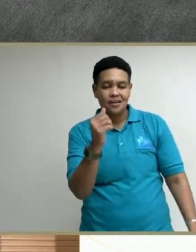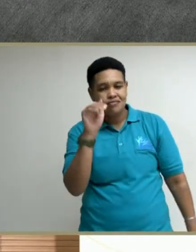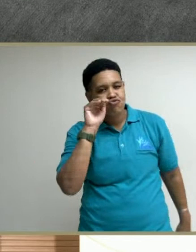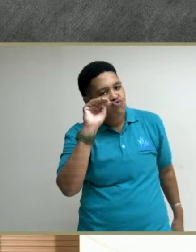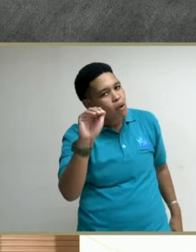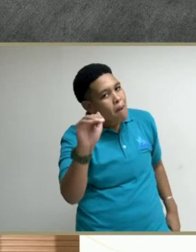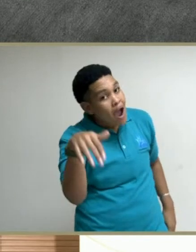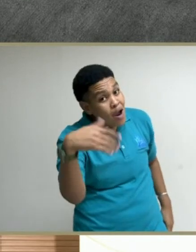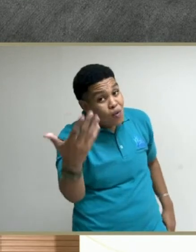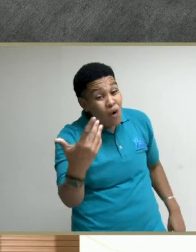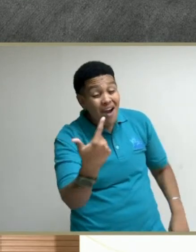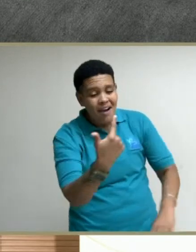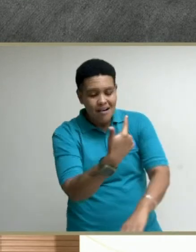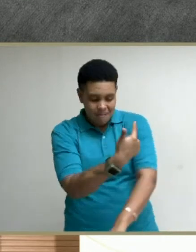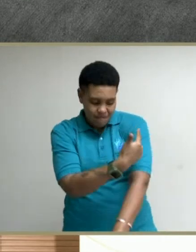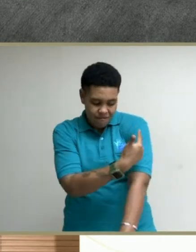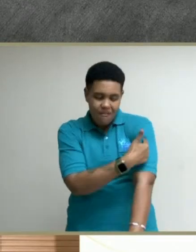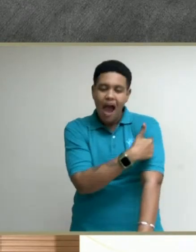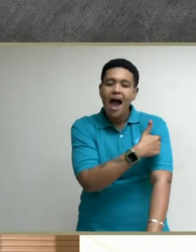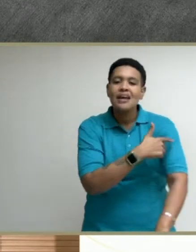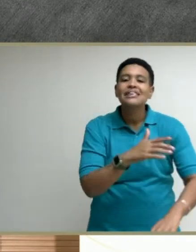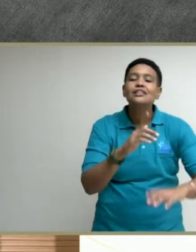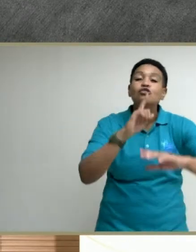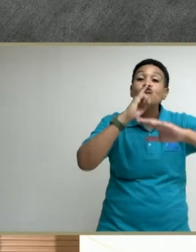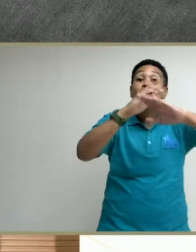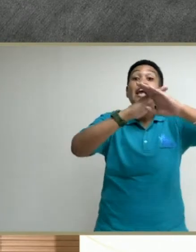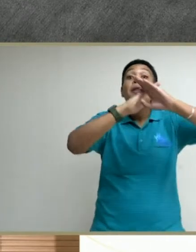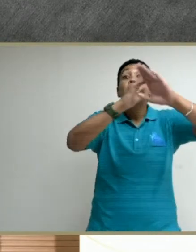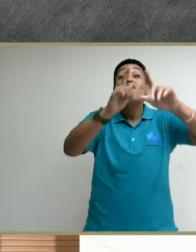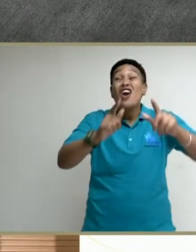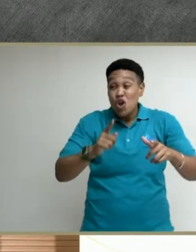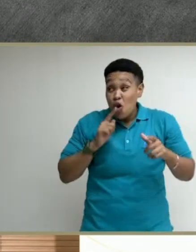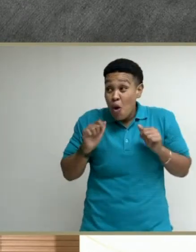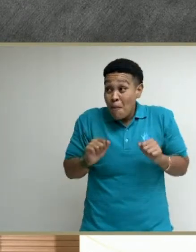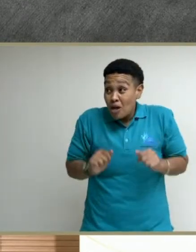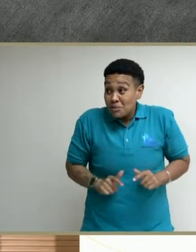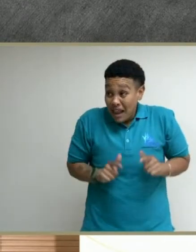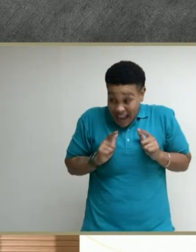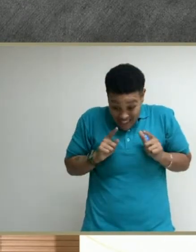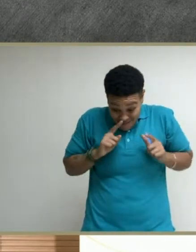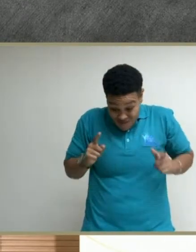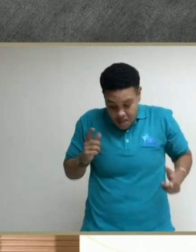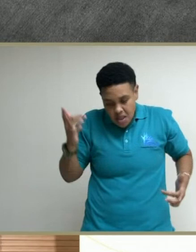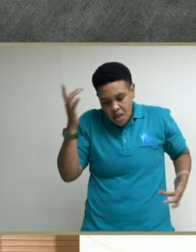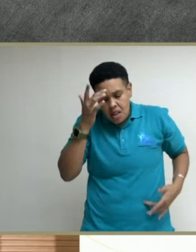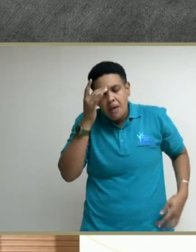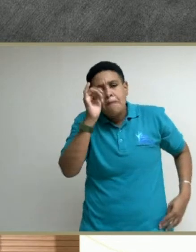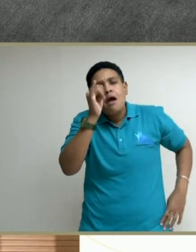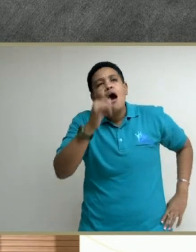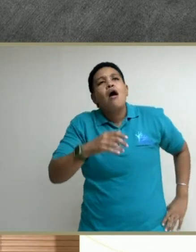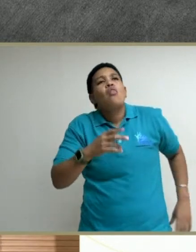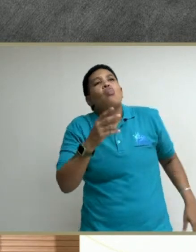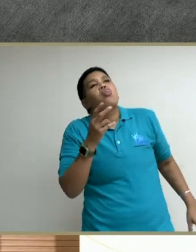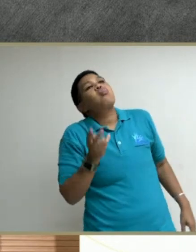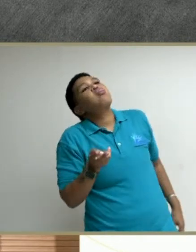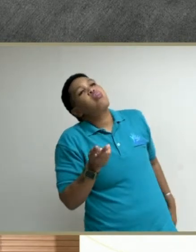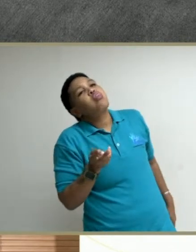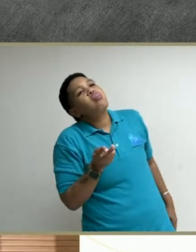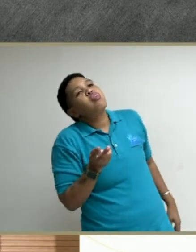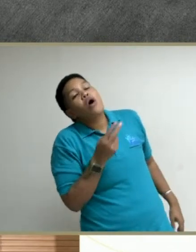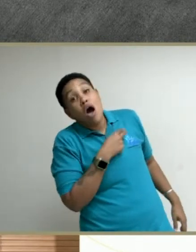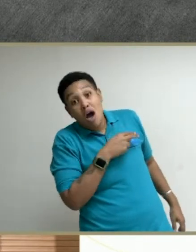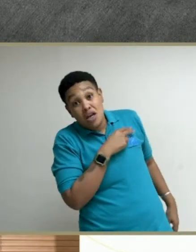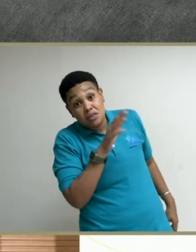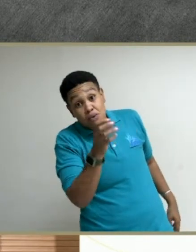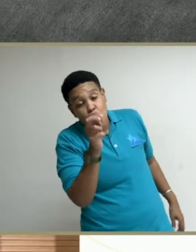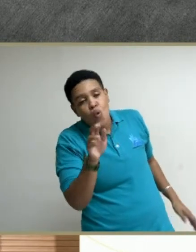again that the vaccine does prevent your likelihood of getting a severe disease, of being hospitalized, and